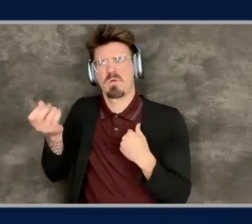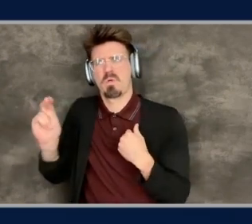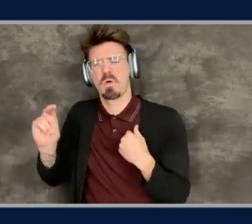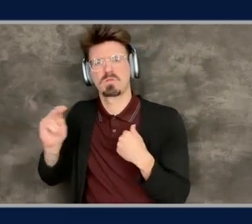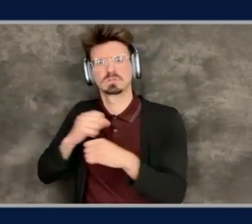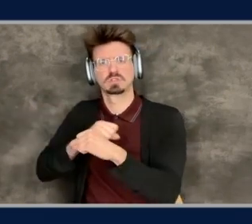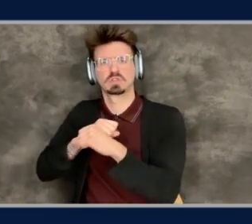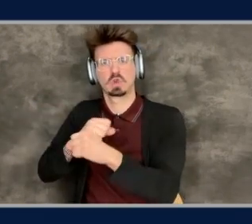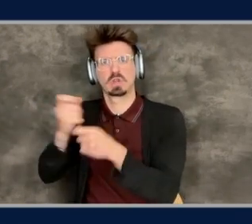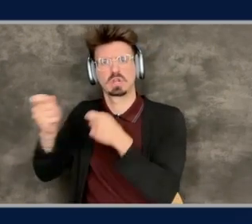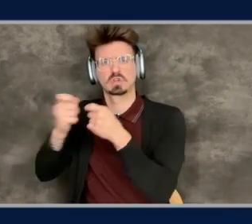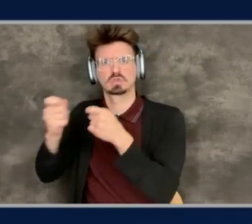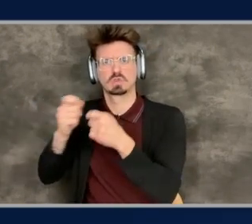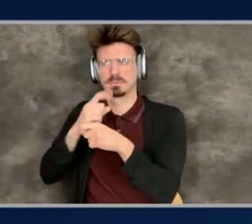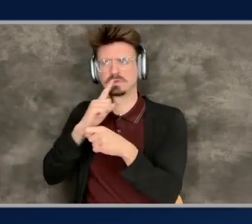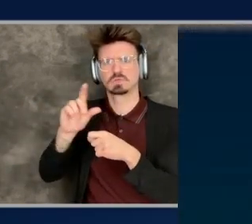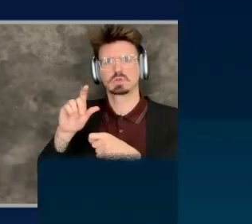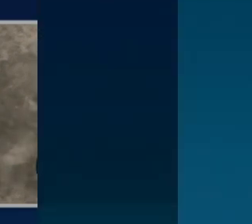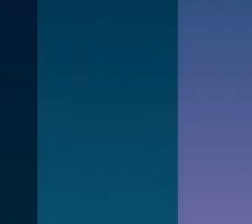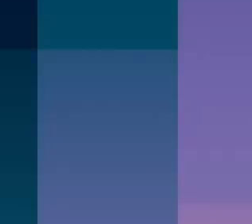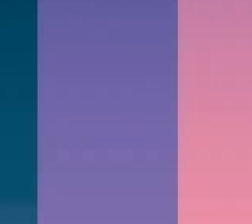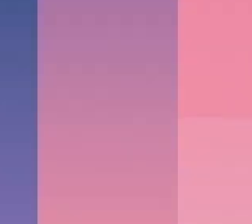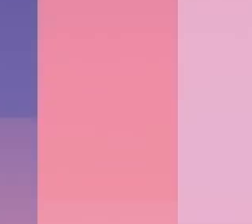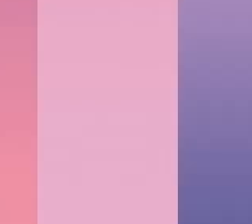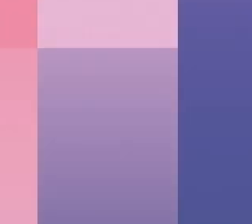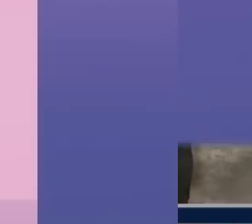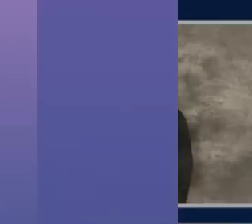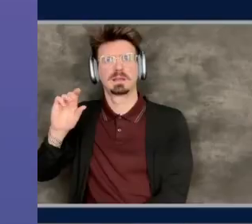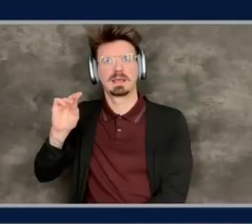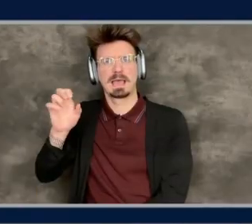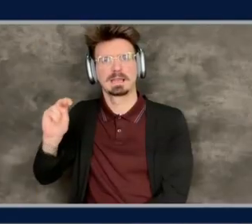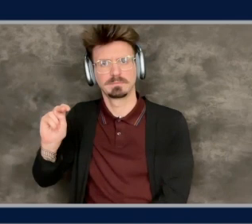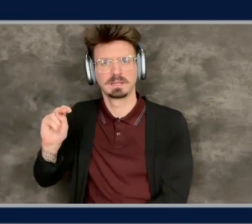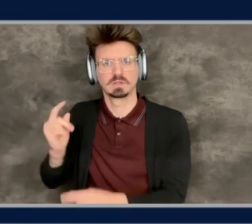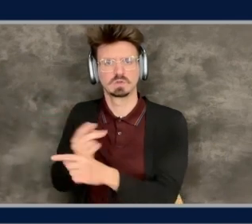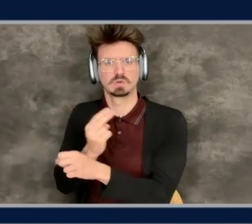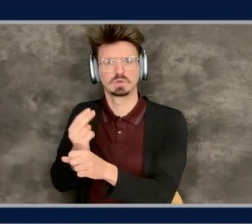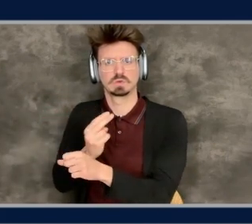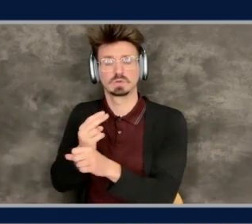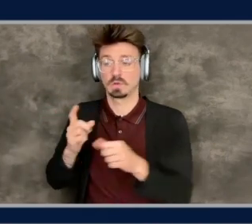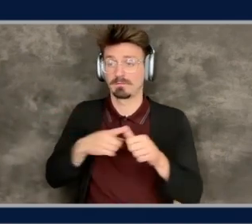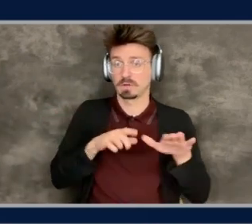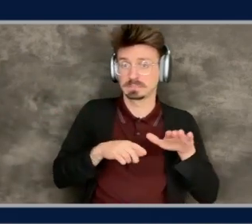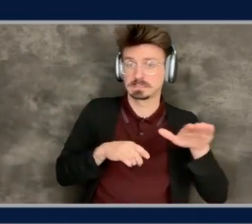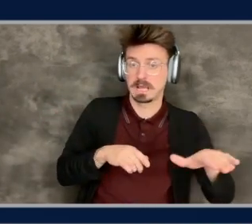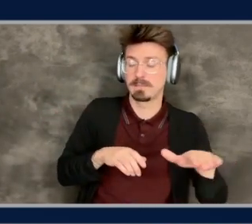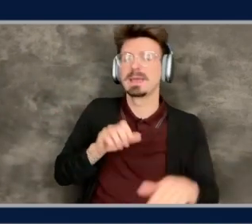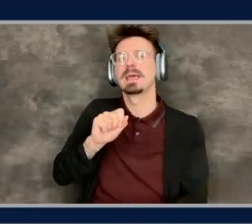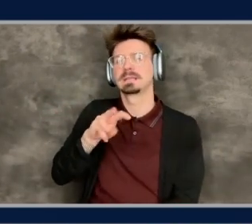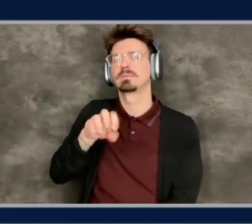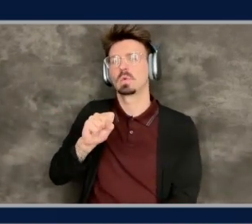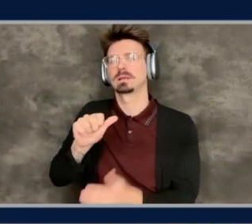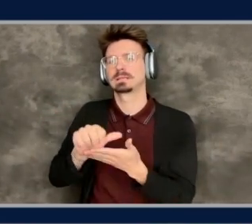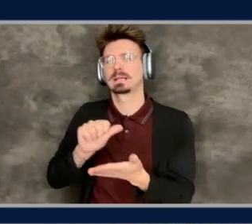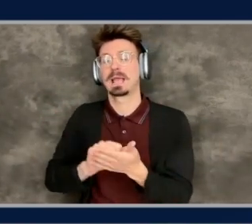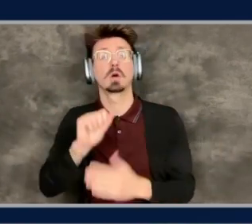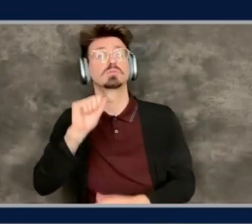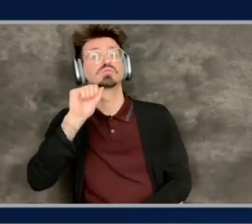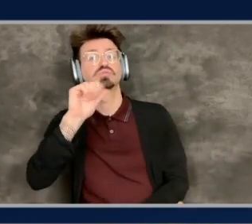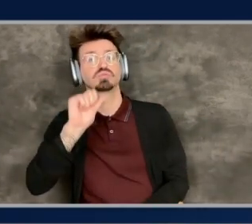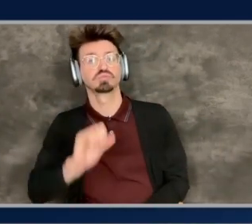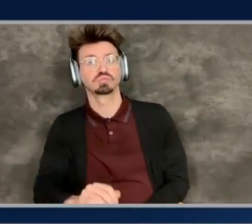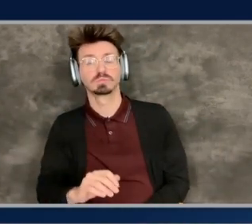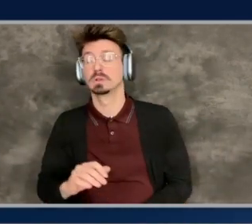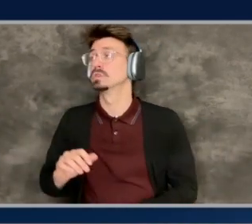it. So the process that we go through is essentially you provide your AWS account. Yes. And we are leveraging the existing